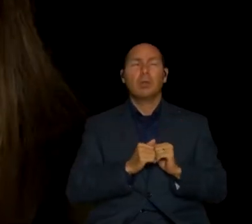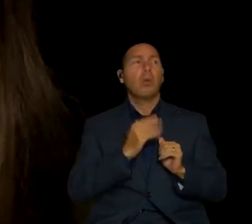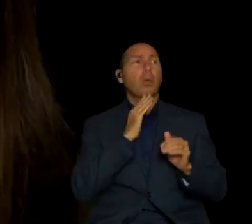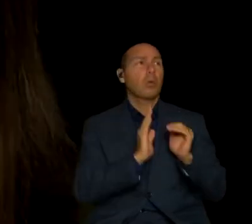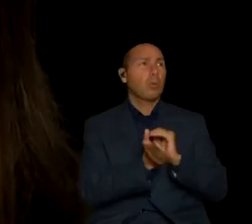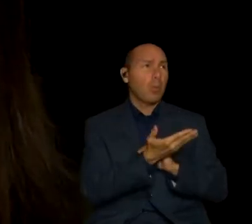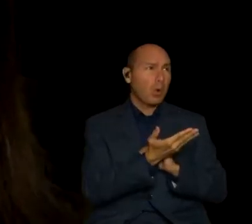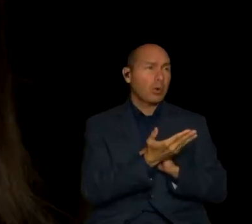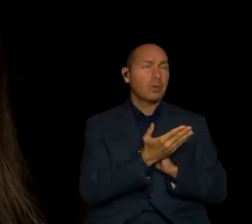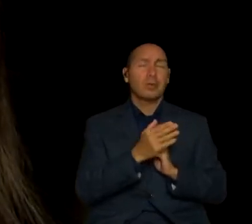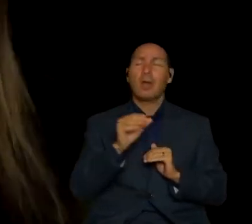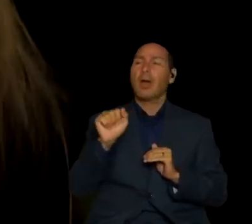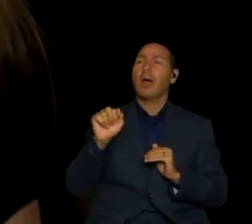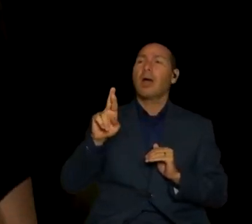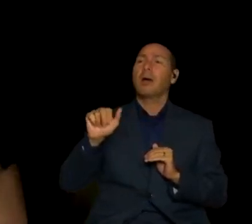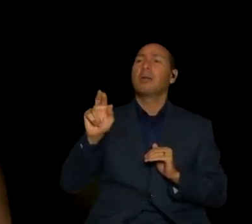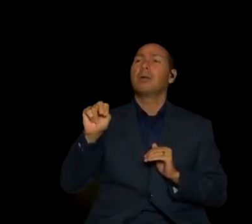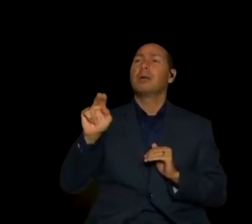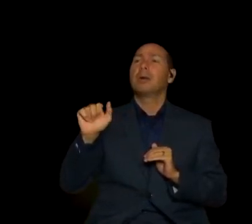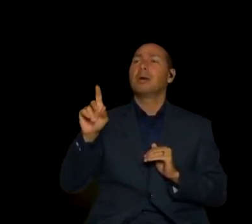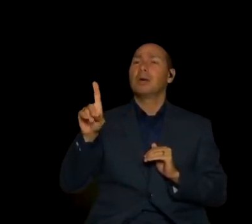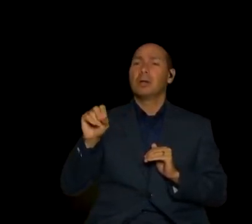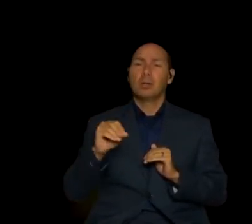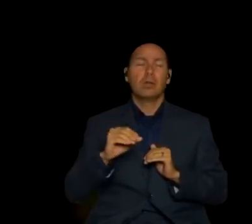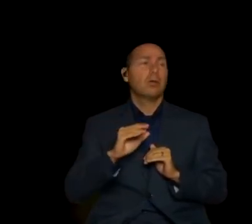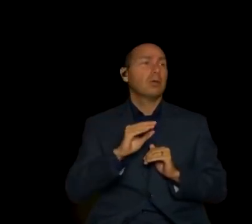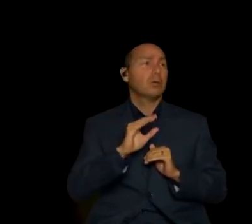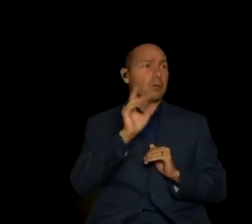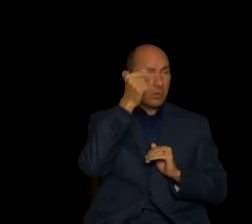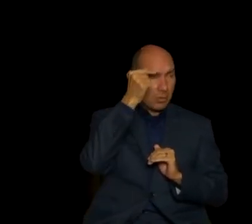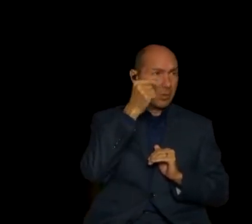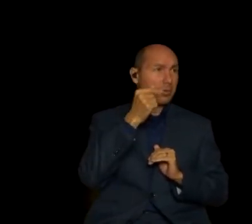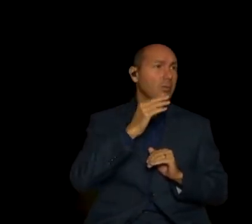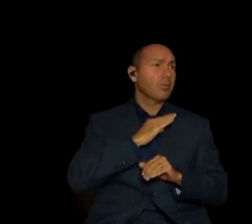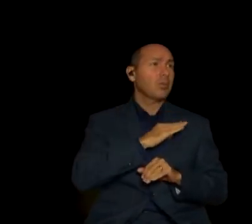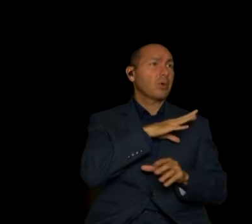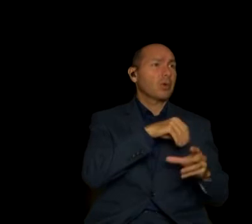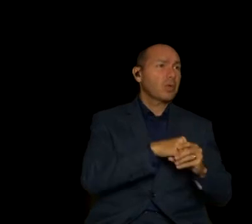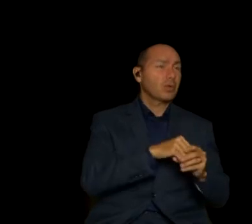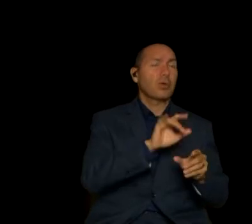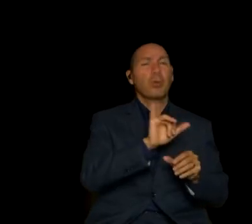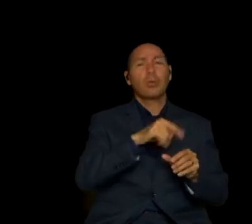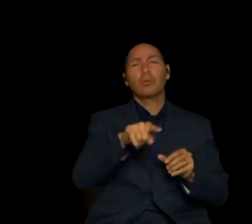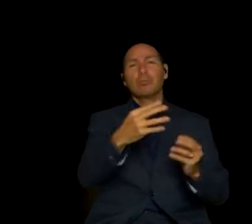morning, all board members and the governor. Thank you for the opportunity, and good morning to all the audience members.